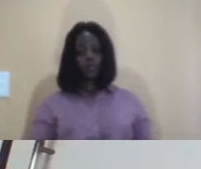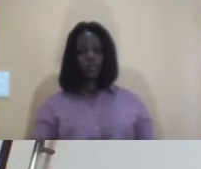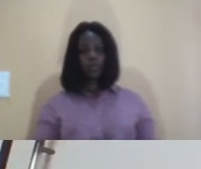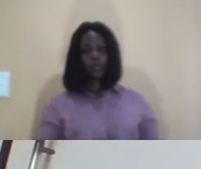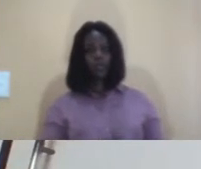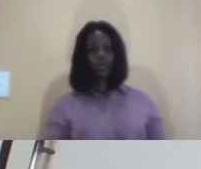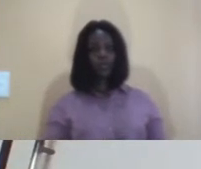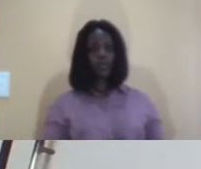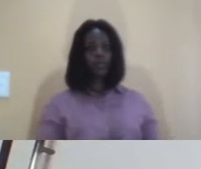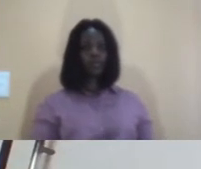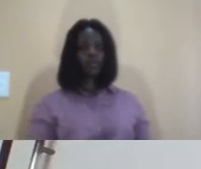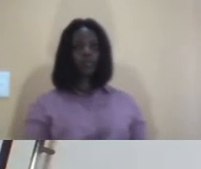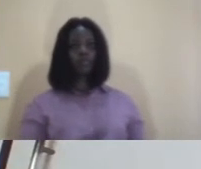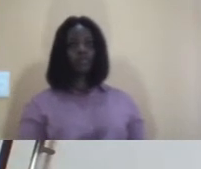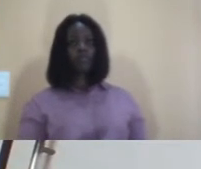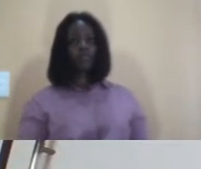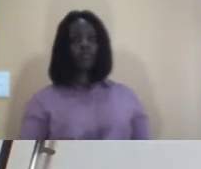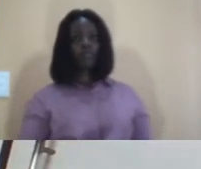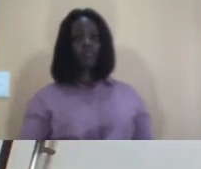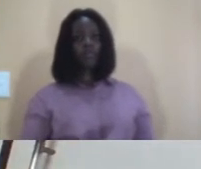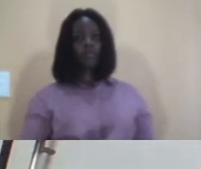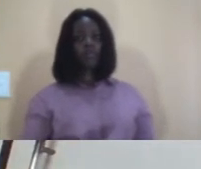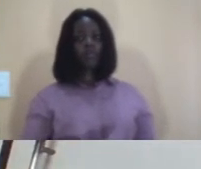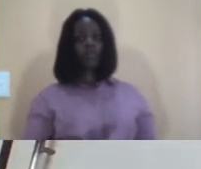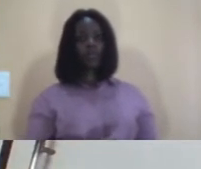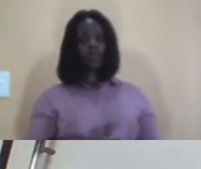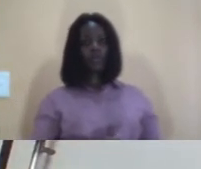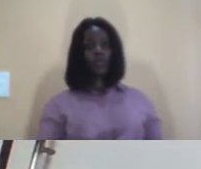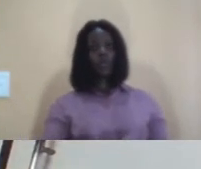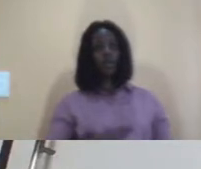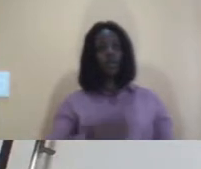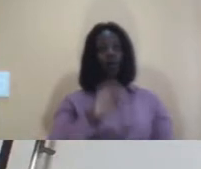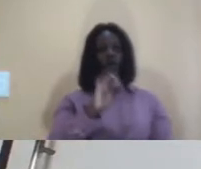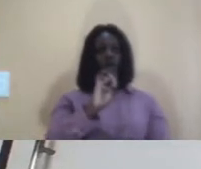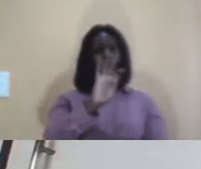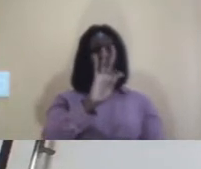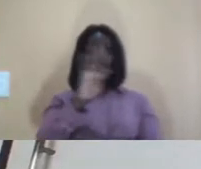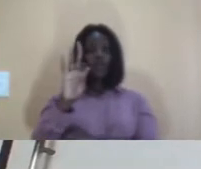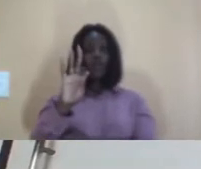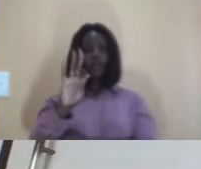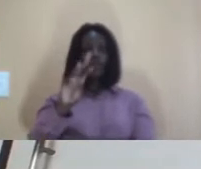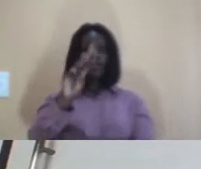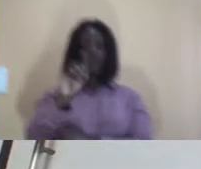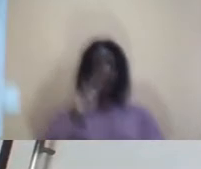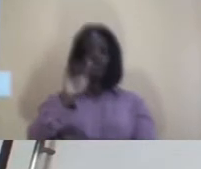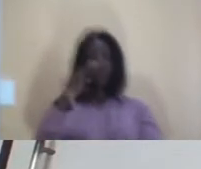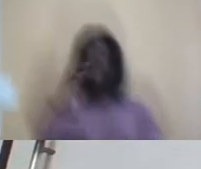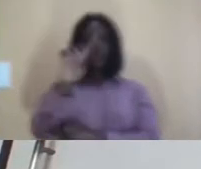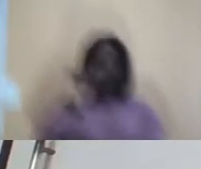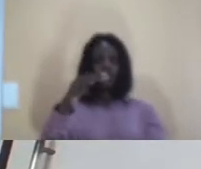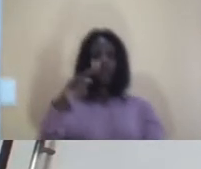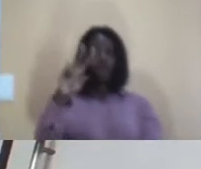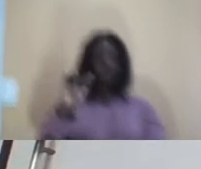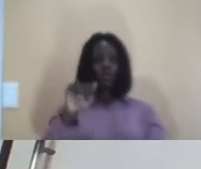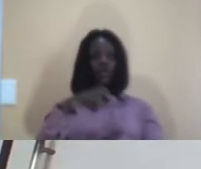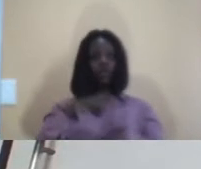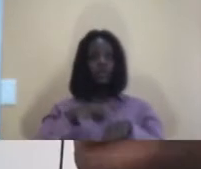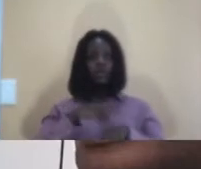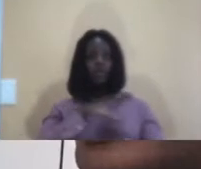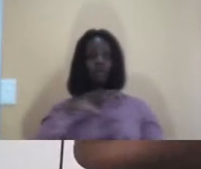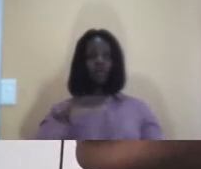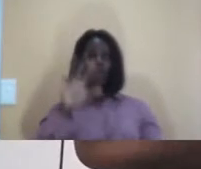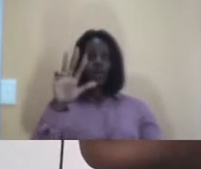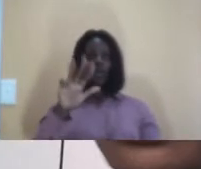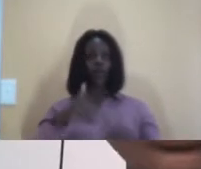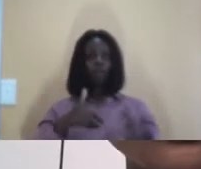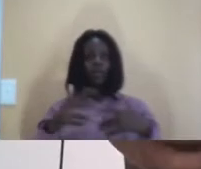EFF, Honorable S.H. Mtshwetwa, to take a podium for 9 minutes.